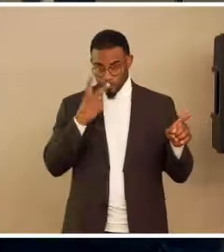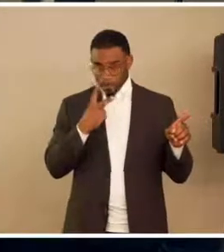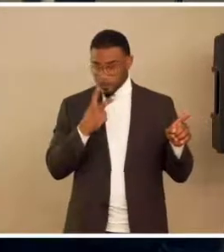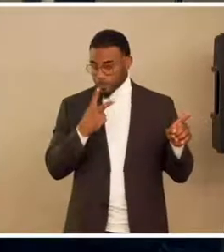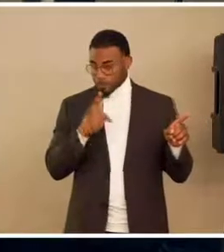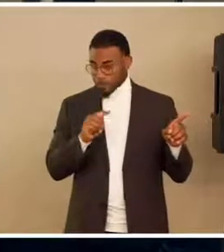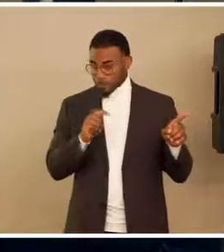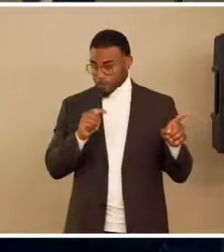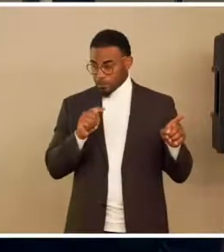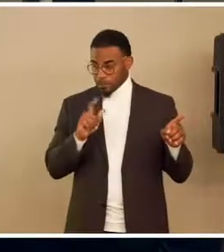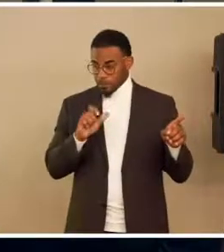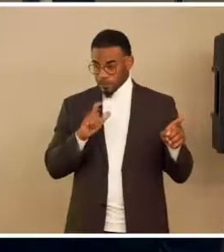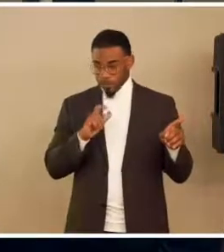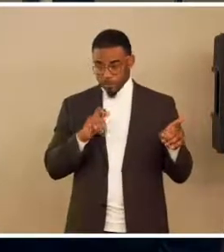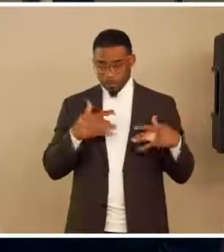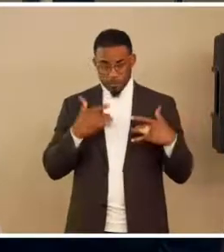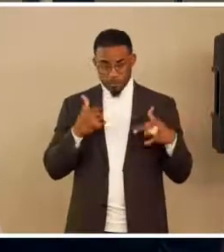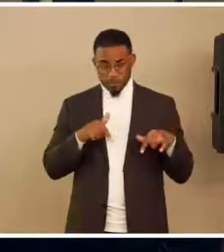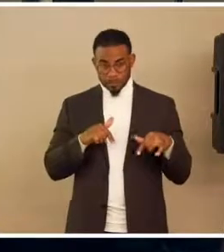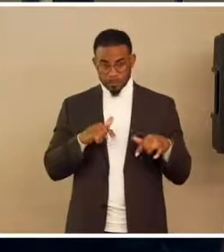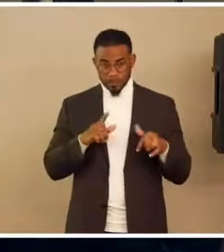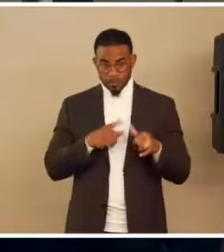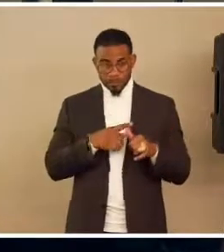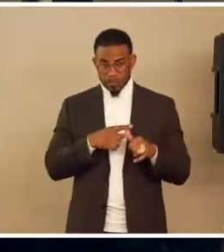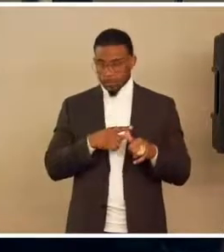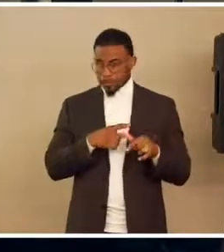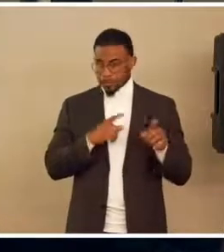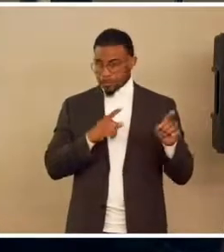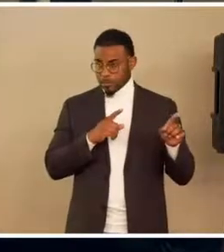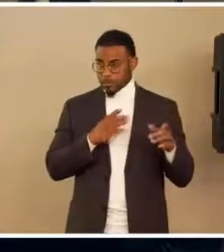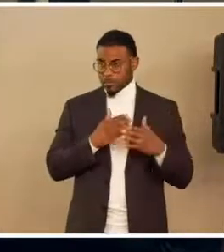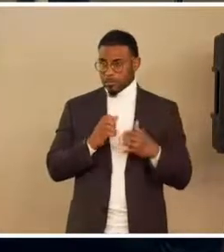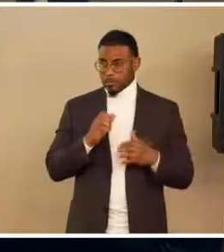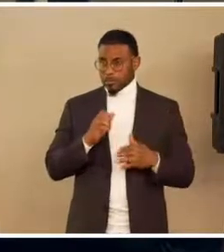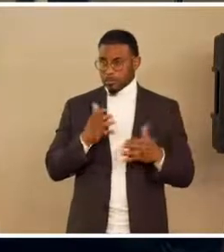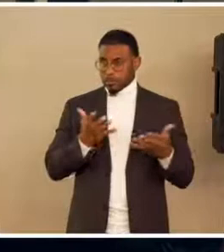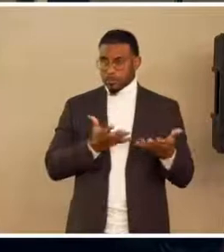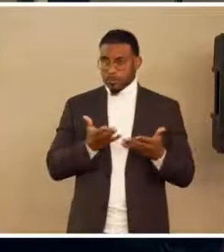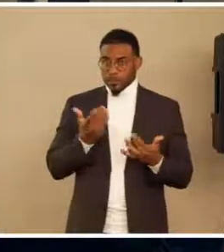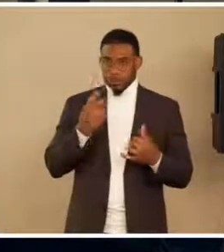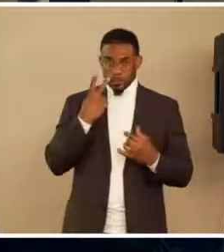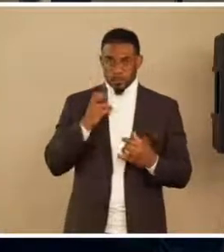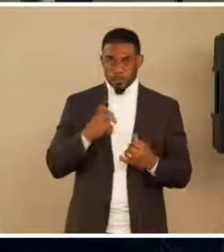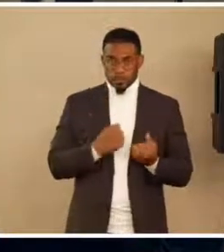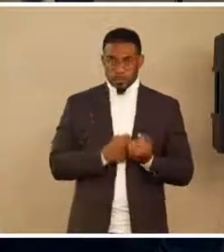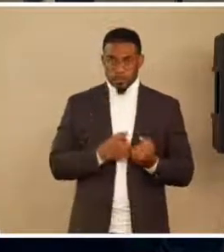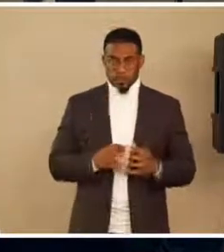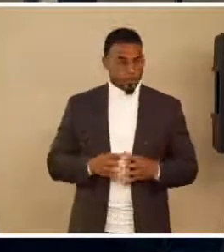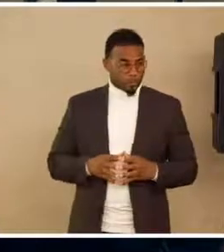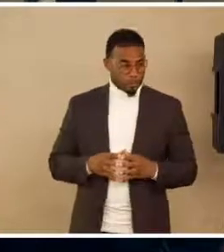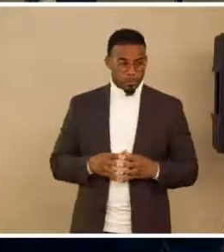it, it will be screened in the first screening in subtitle in English. So come and see it.